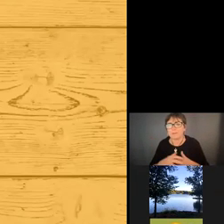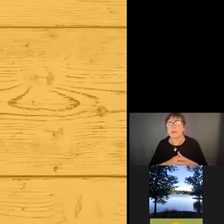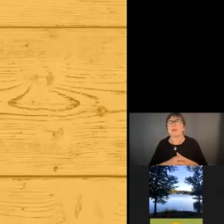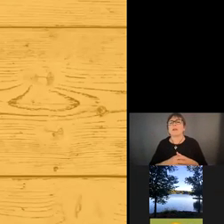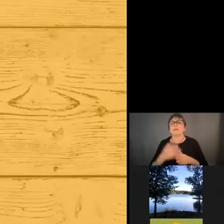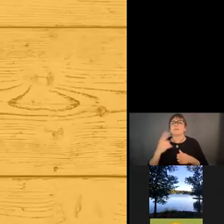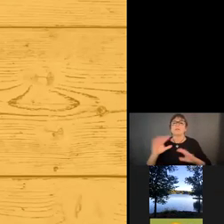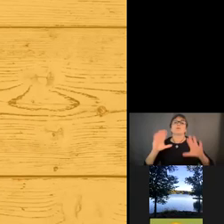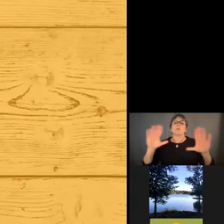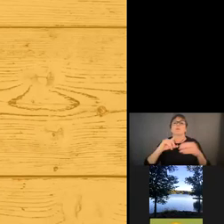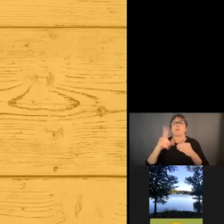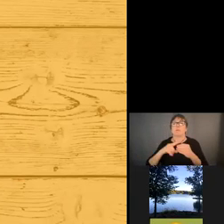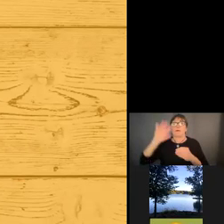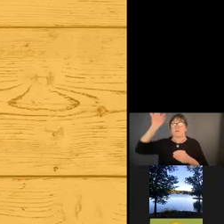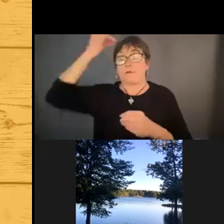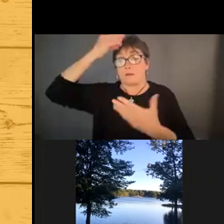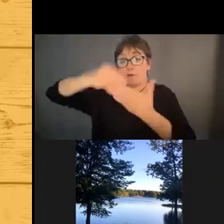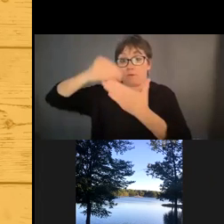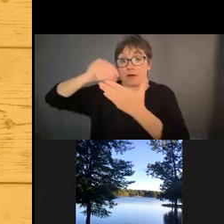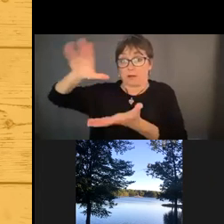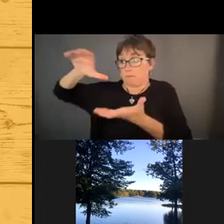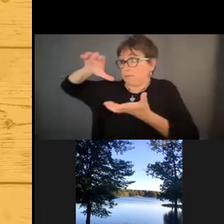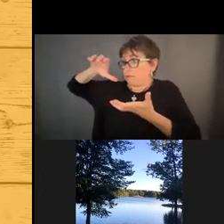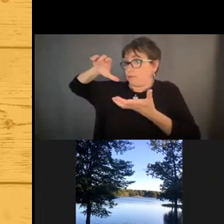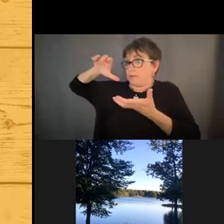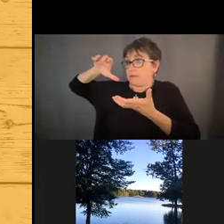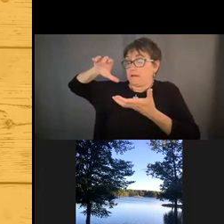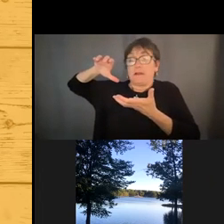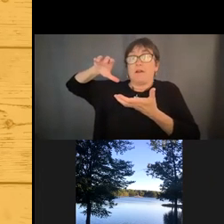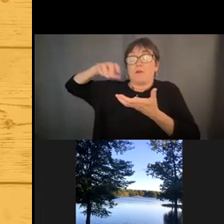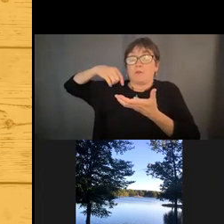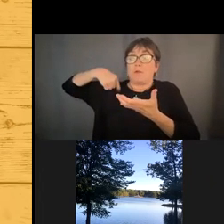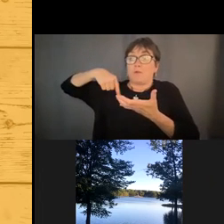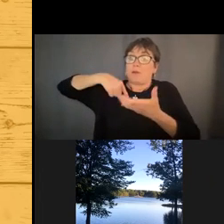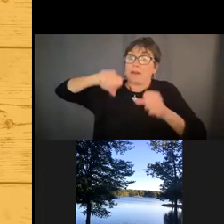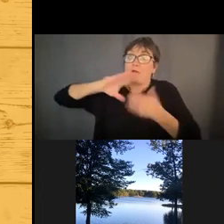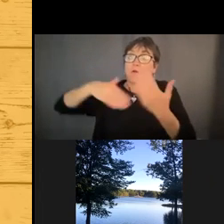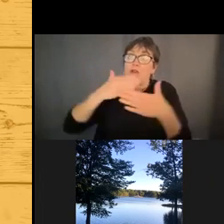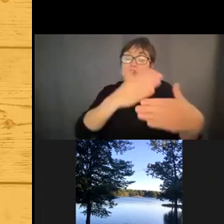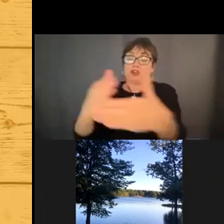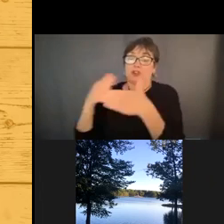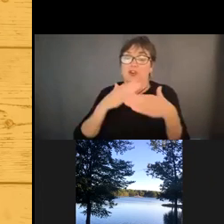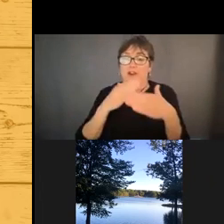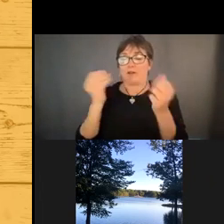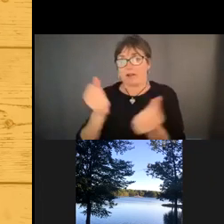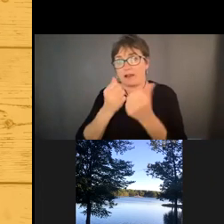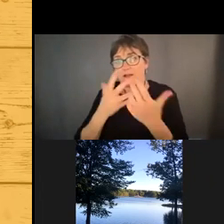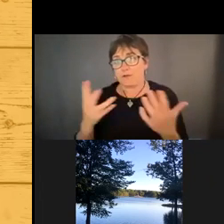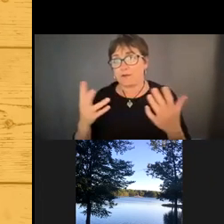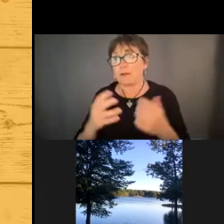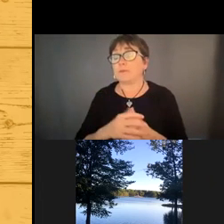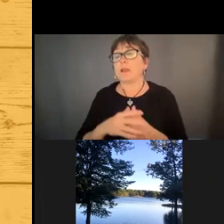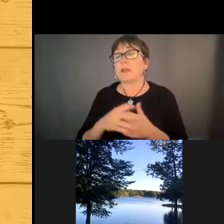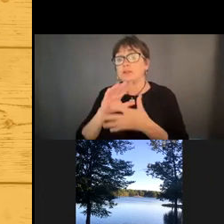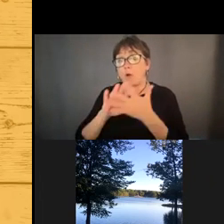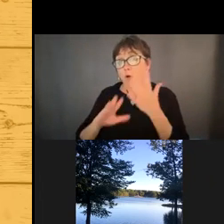funding is that we can all share our stuff. And so if this, what was just shared with all of you, is of interest to